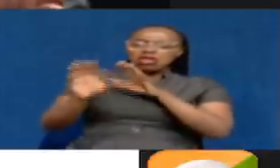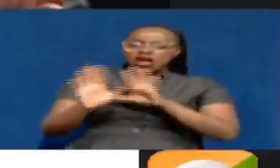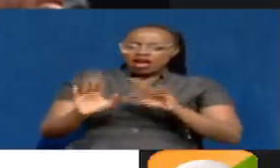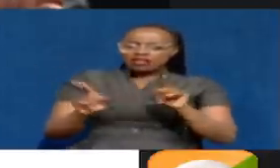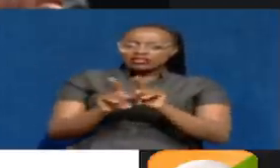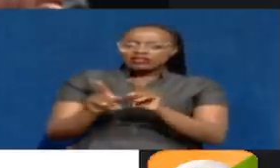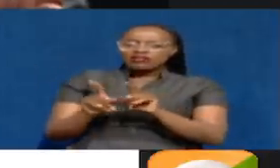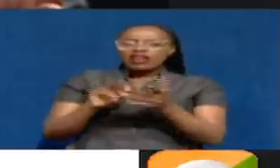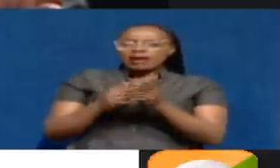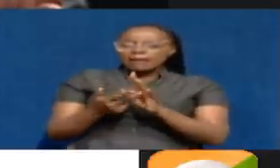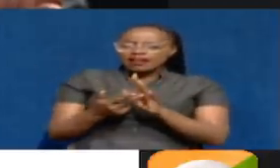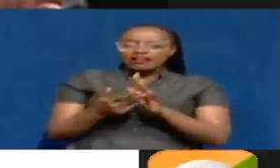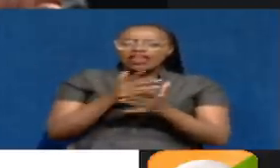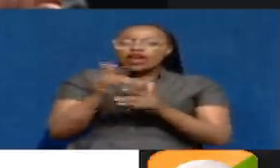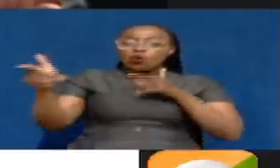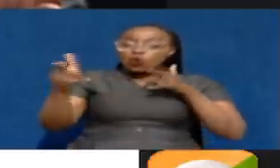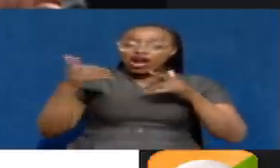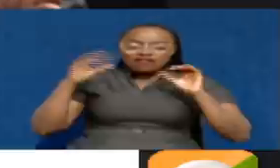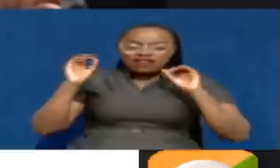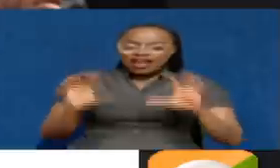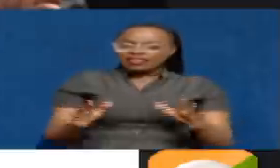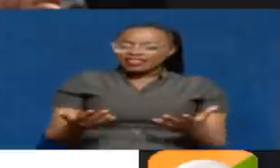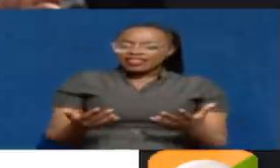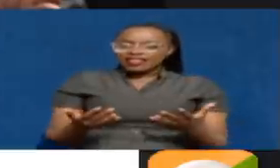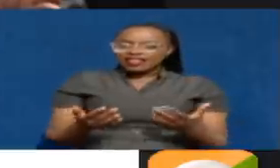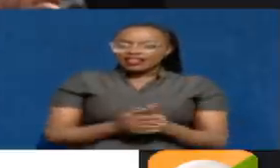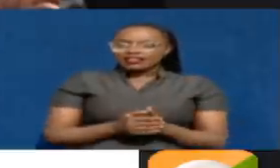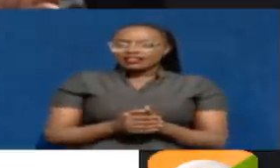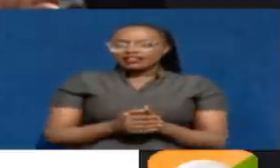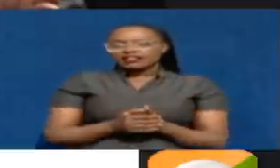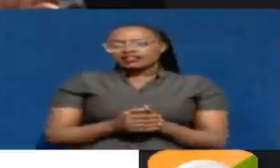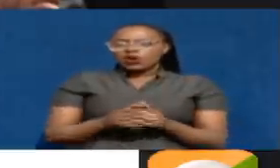just like a banter. There's no war between us. We